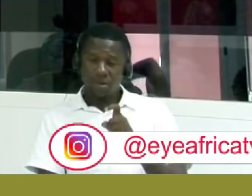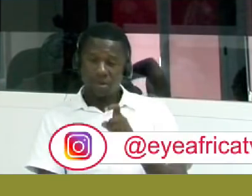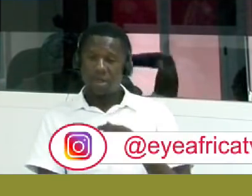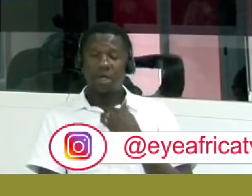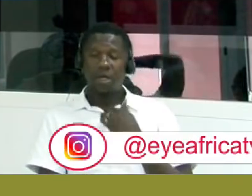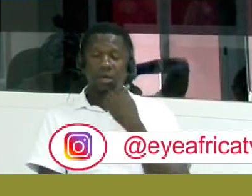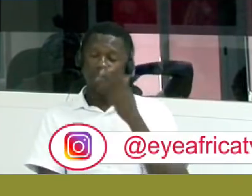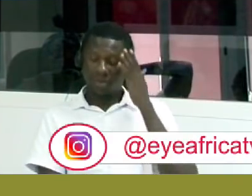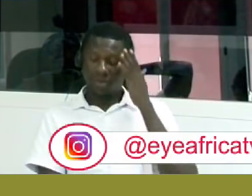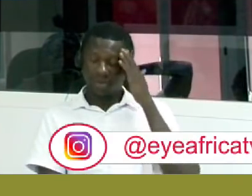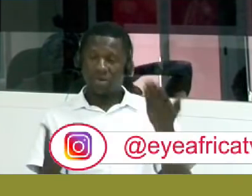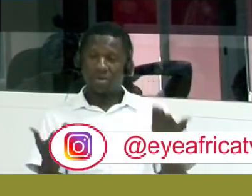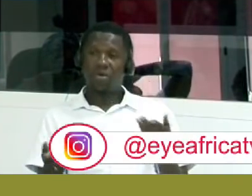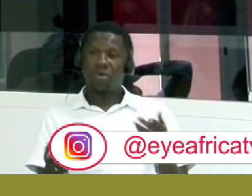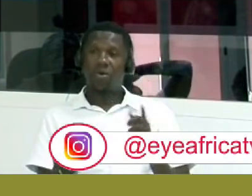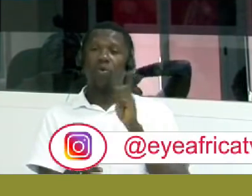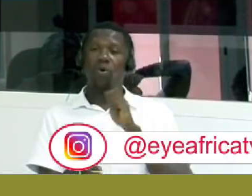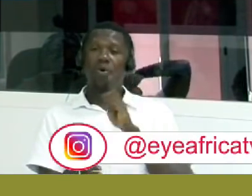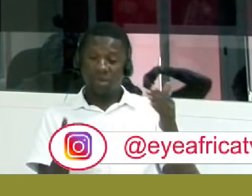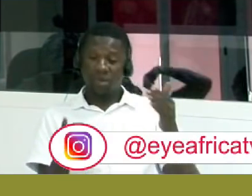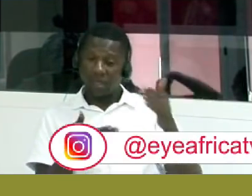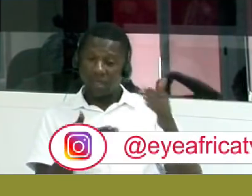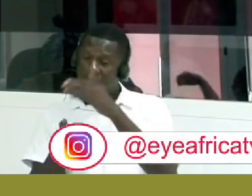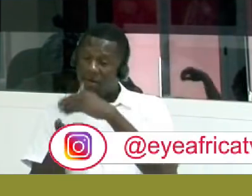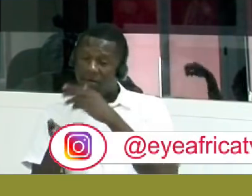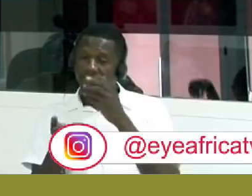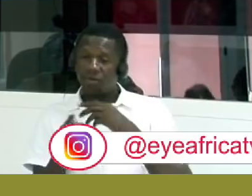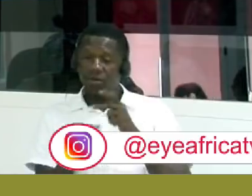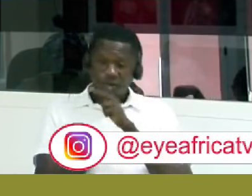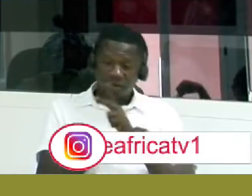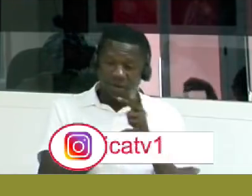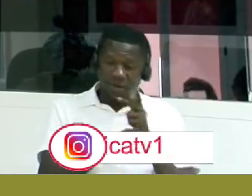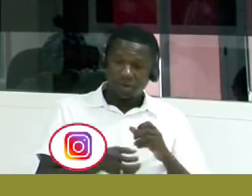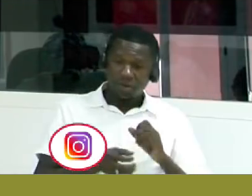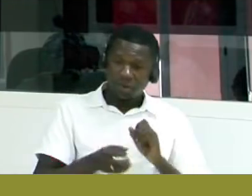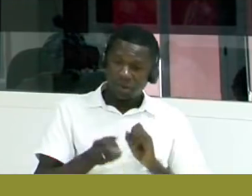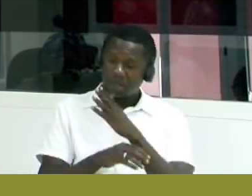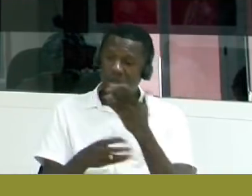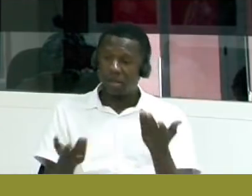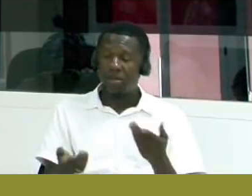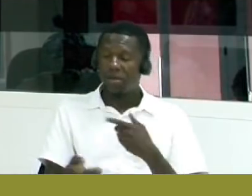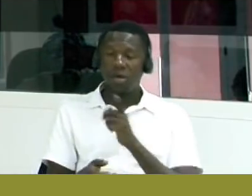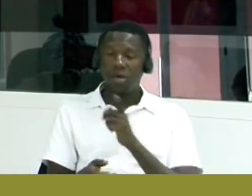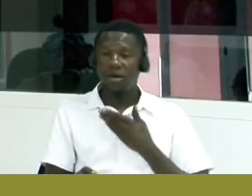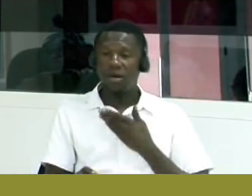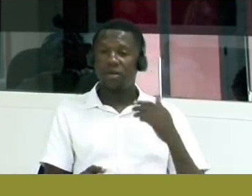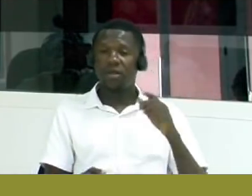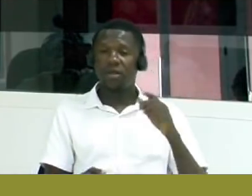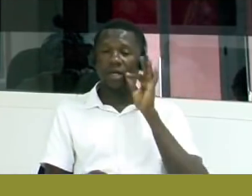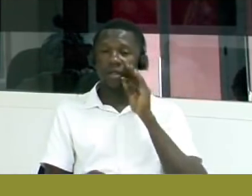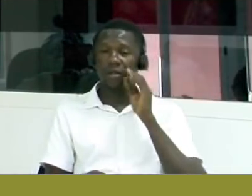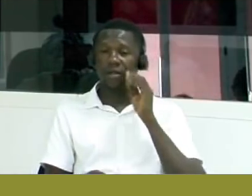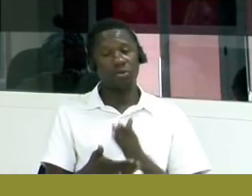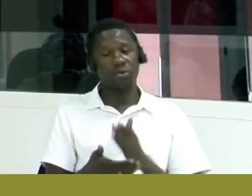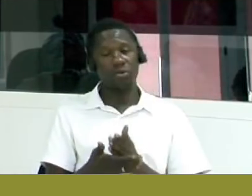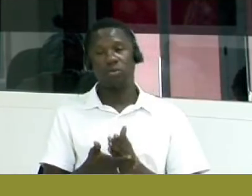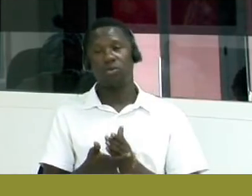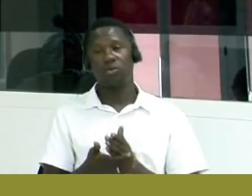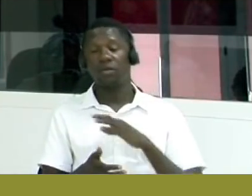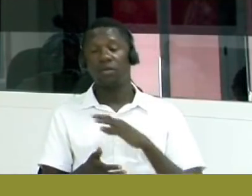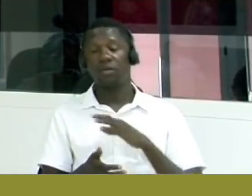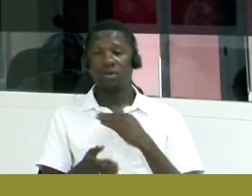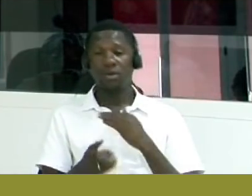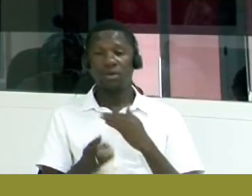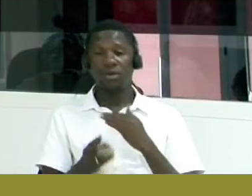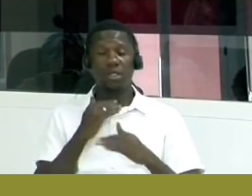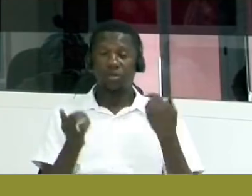tell us you gathered from the forces that you deployed. I don't have the answer, unfortunately. If that is what is going to kill me, I will